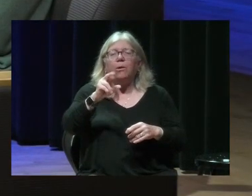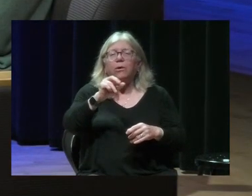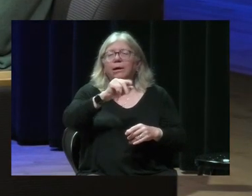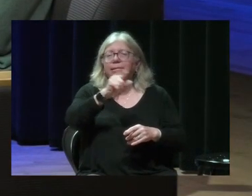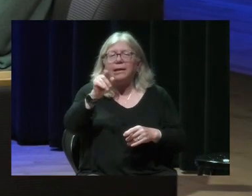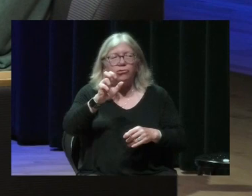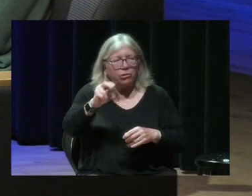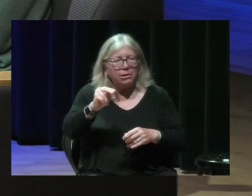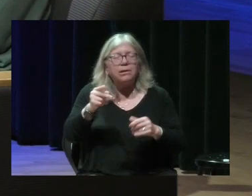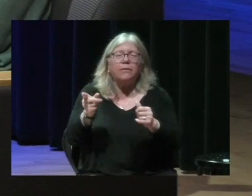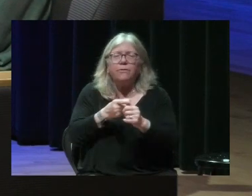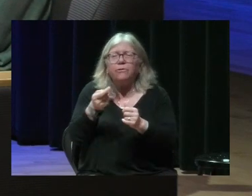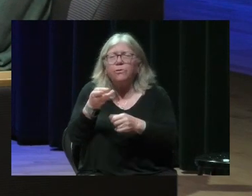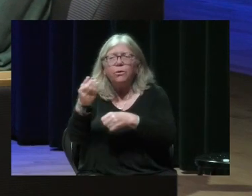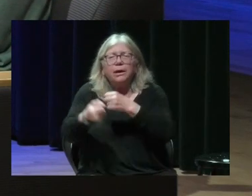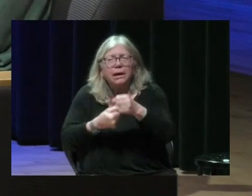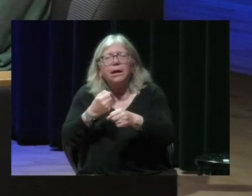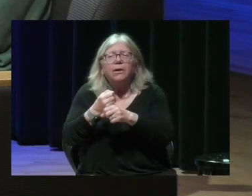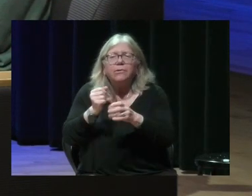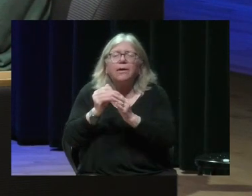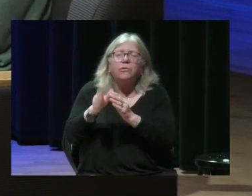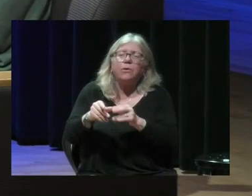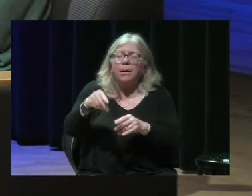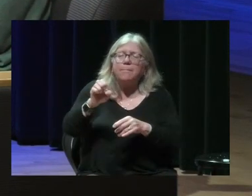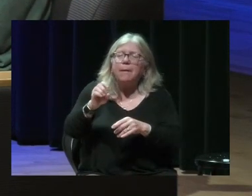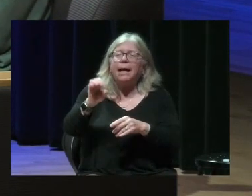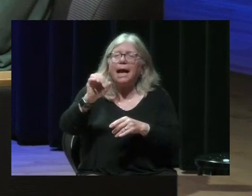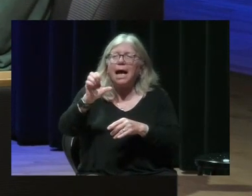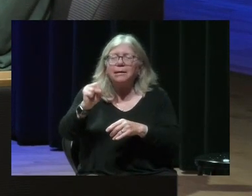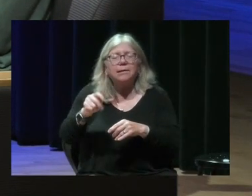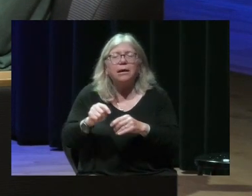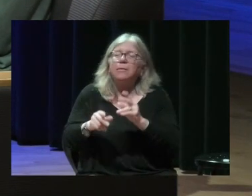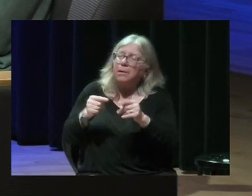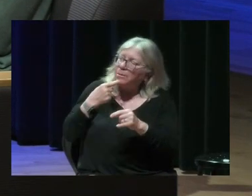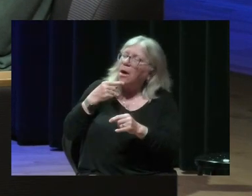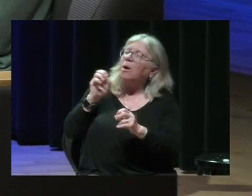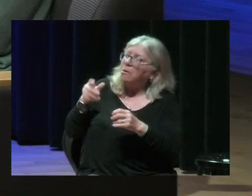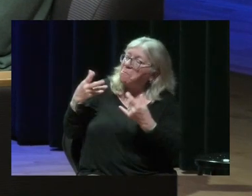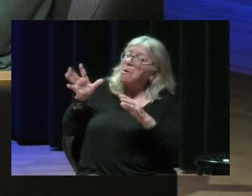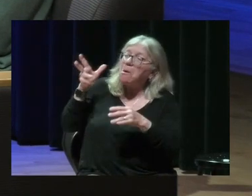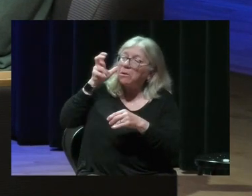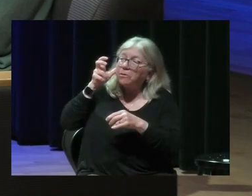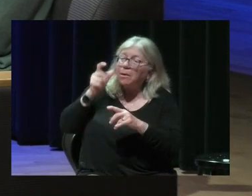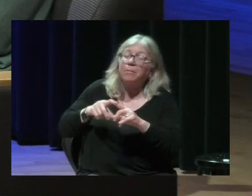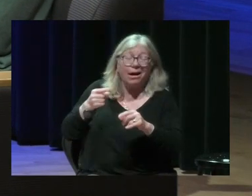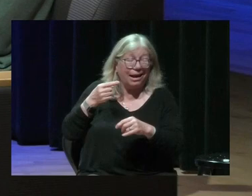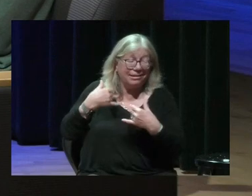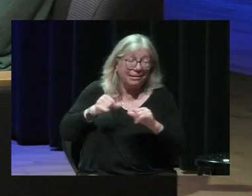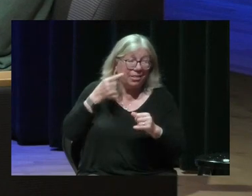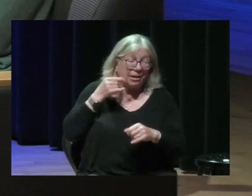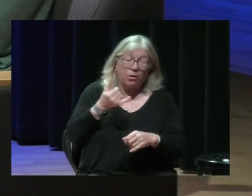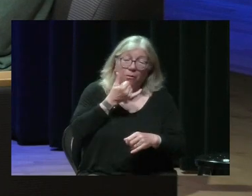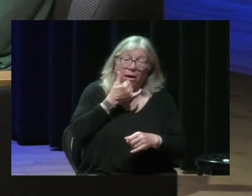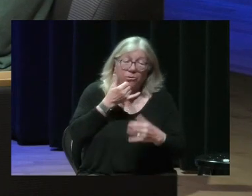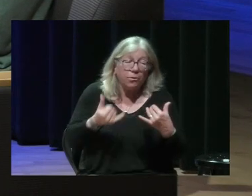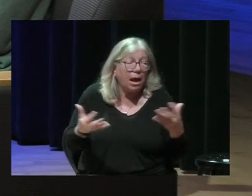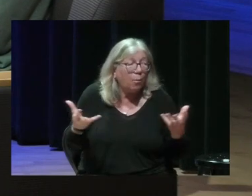doing the podcast. And we always joked that people would say, okay, I listened, and I still think they're wrong, so now